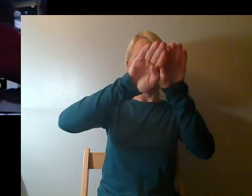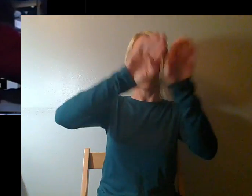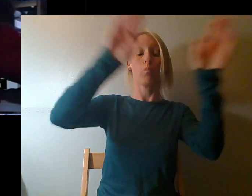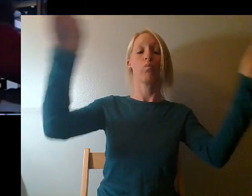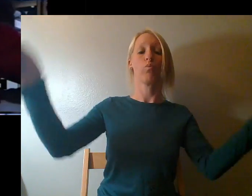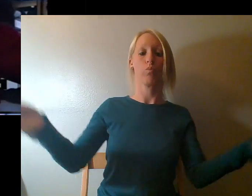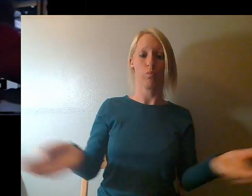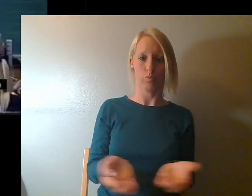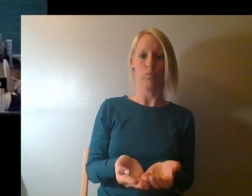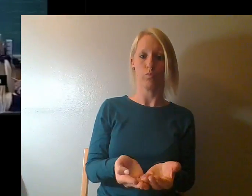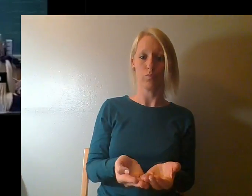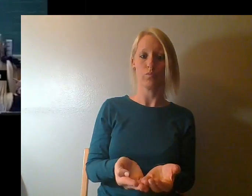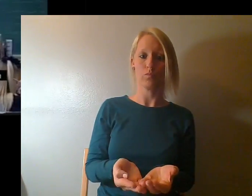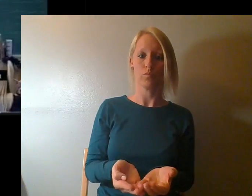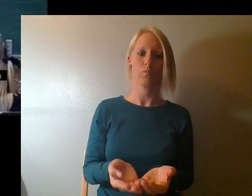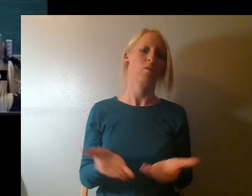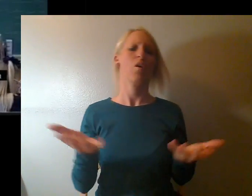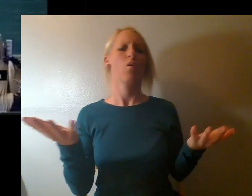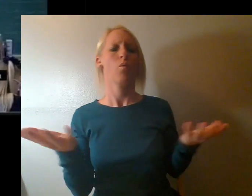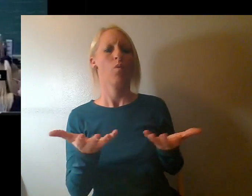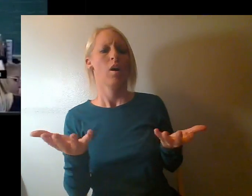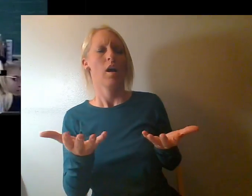All right. Dan, is there a problem?